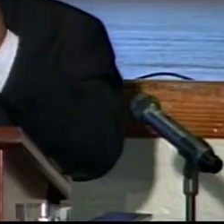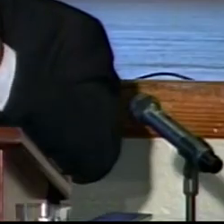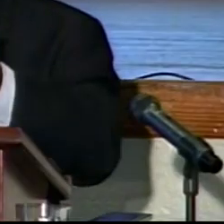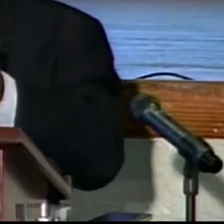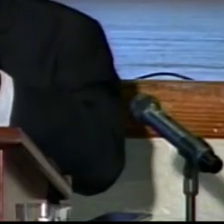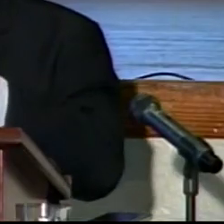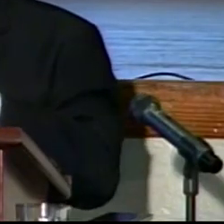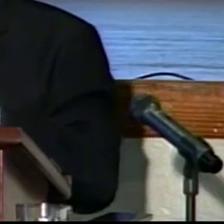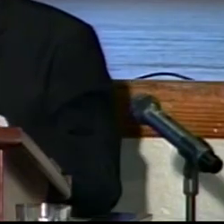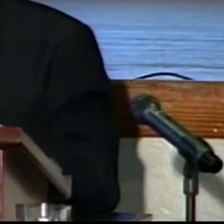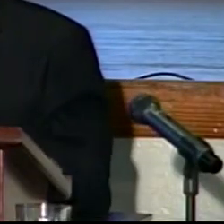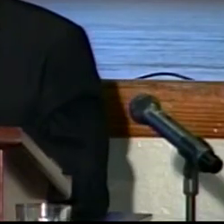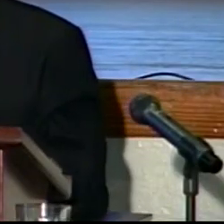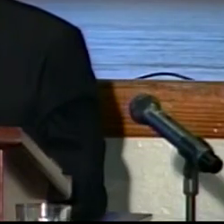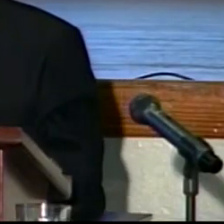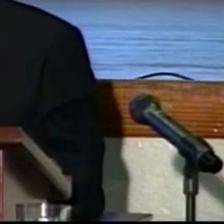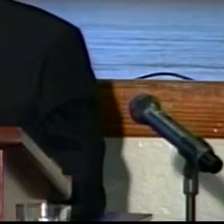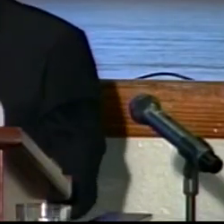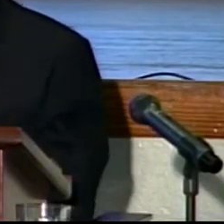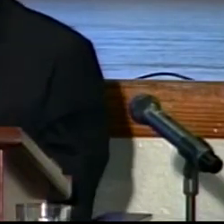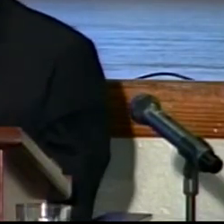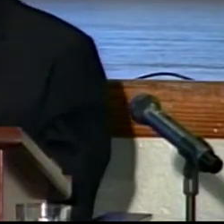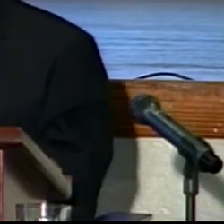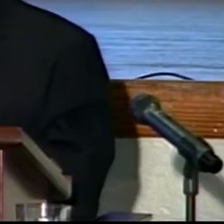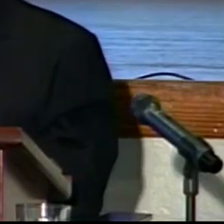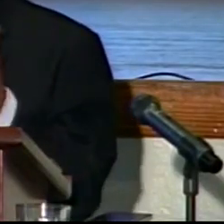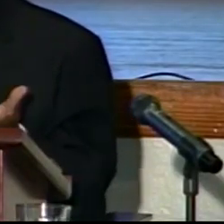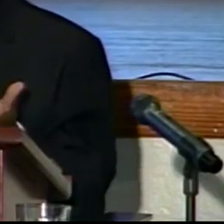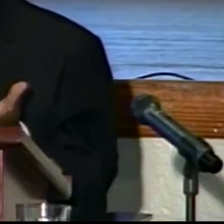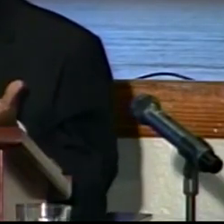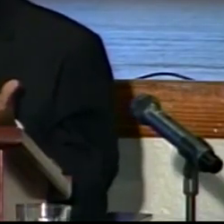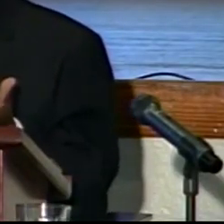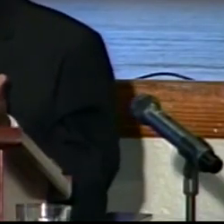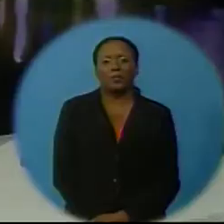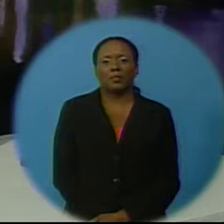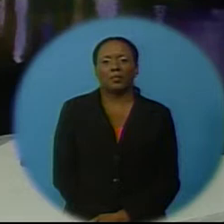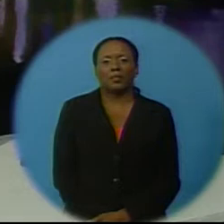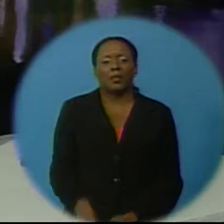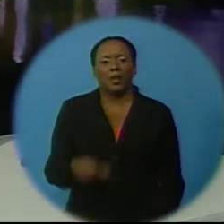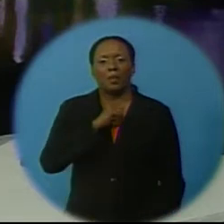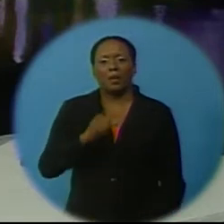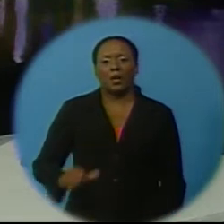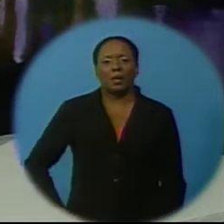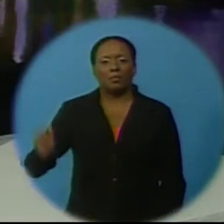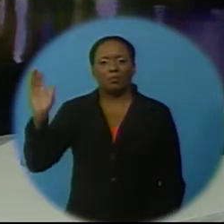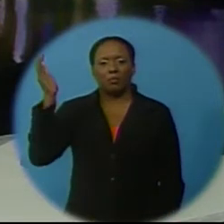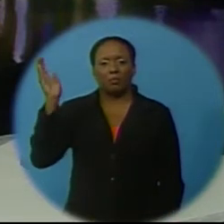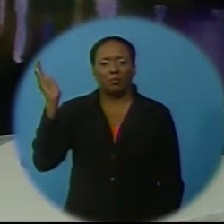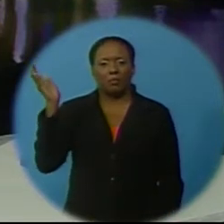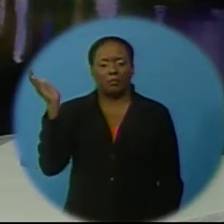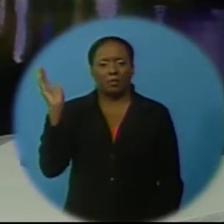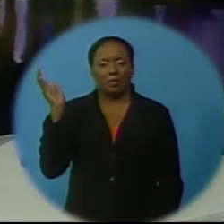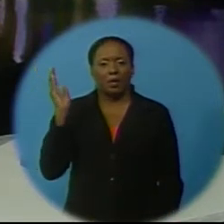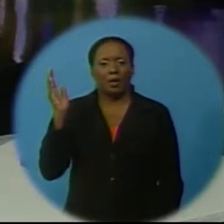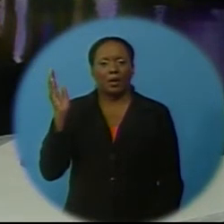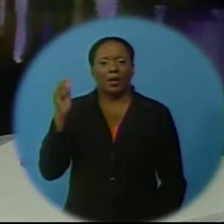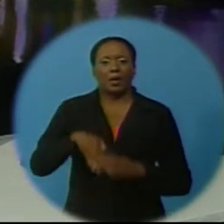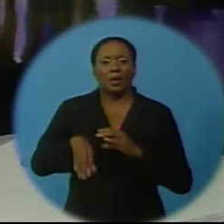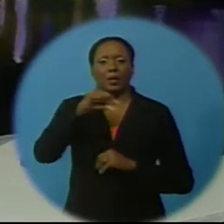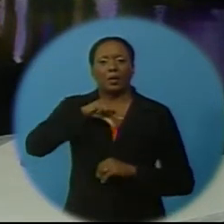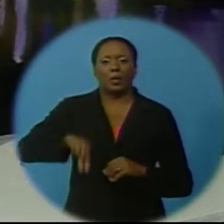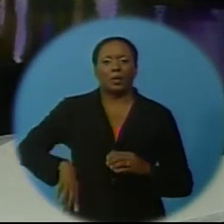pool of qualified persons. When you look at the situation now, you see the difference. And Ambassador Morris was speaking during a lecture at